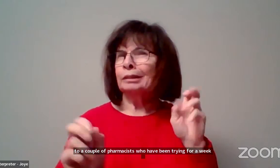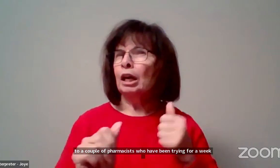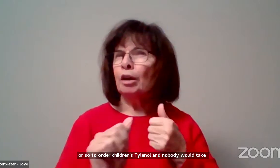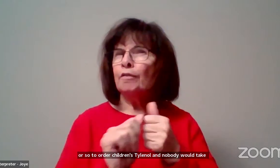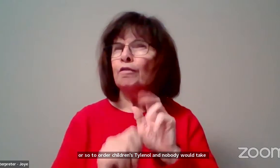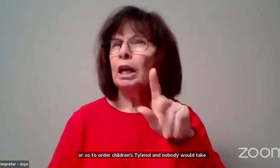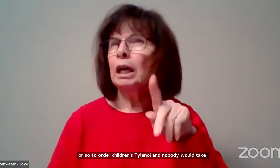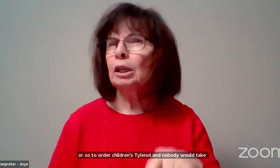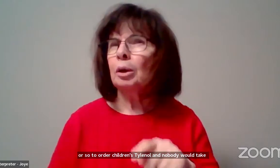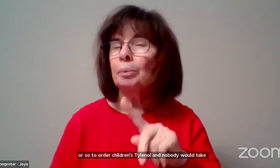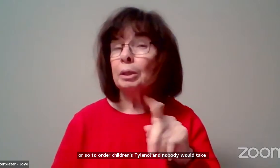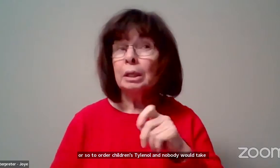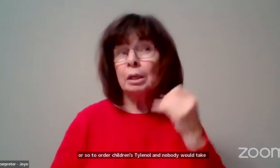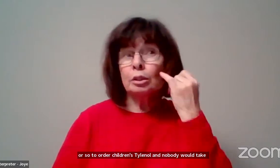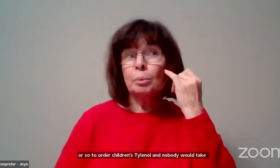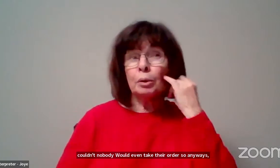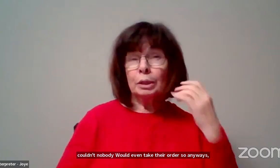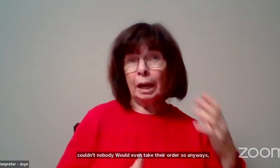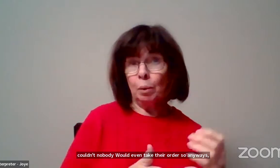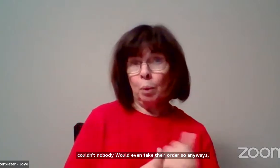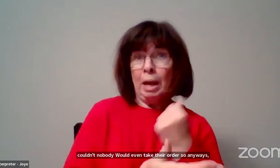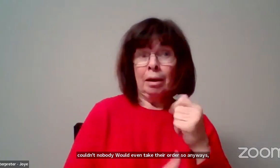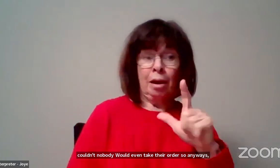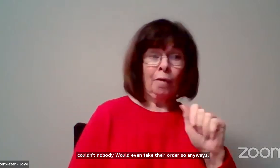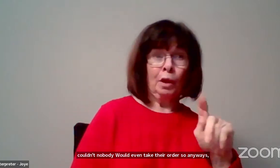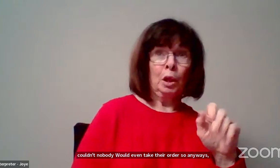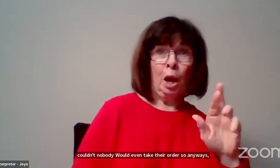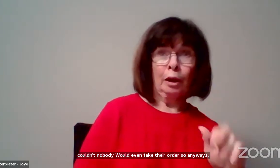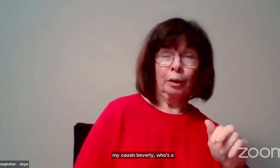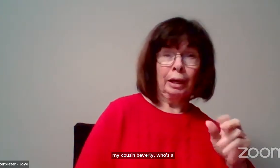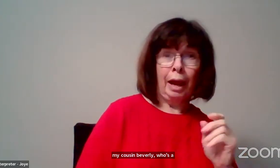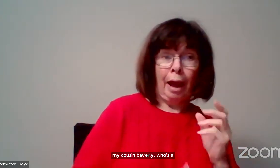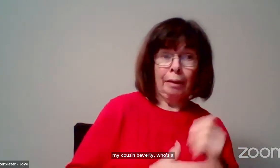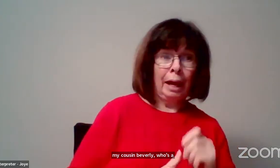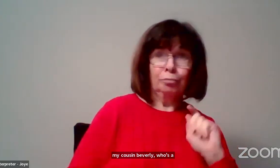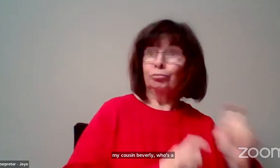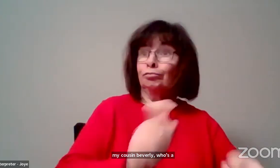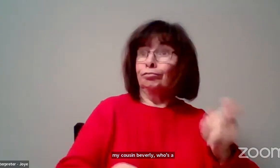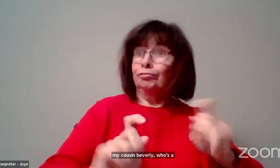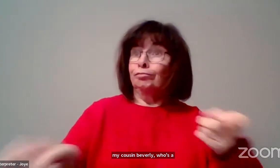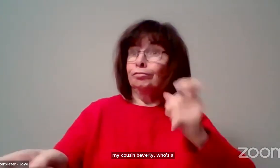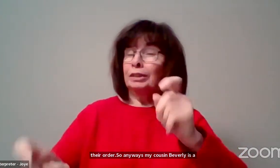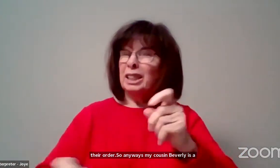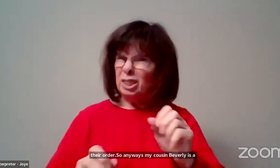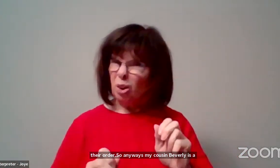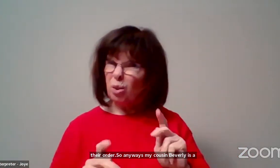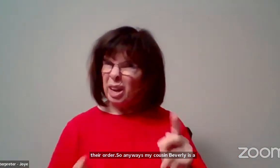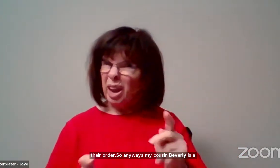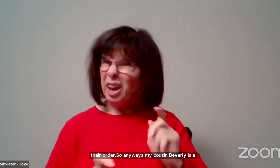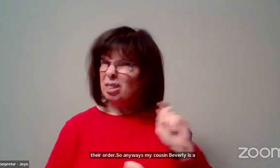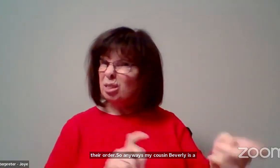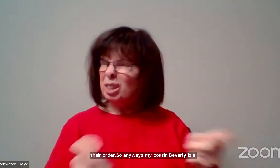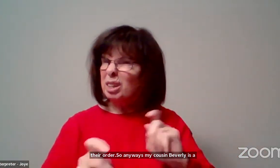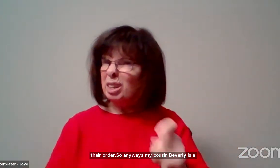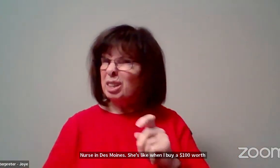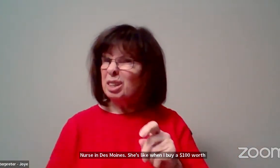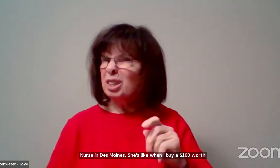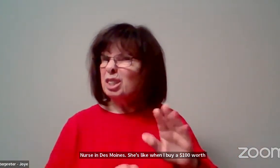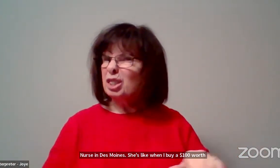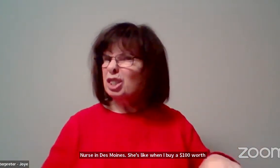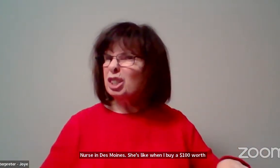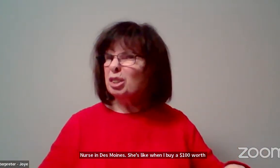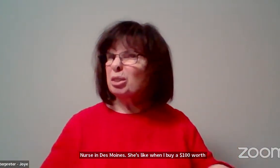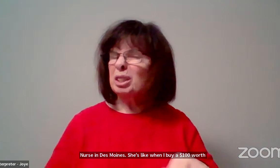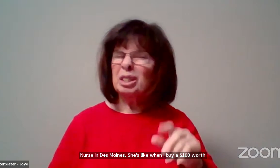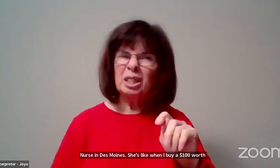could win the lottery and get lots of money to give this away, I mean, would it be okay to give out children's Tylenol through our food pantry or something like